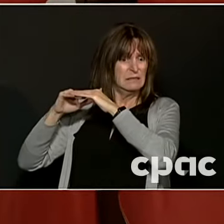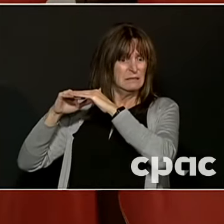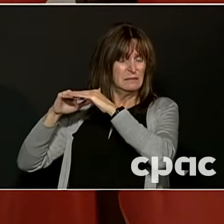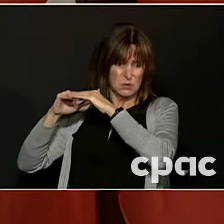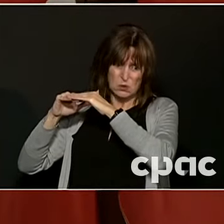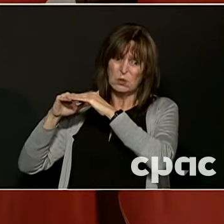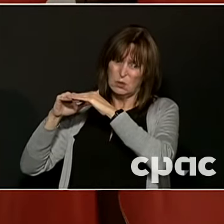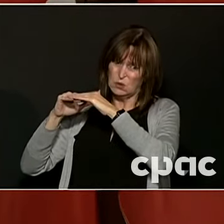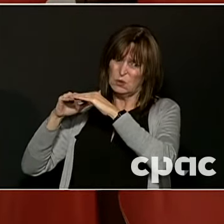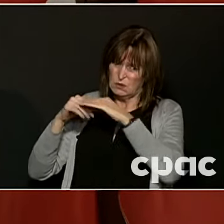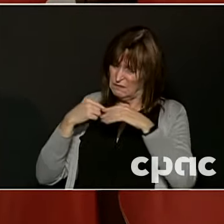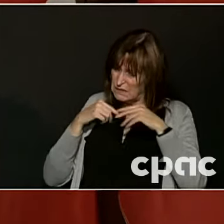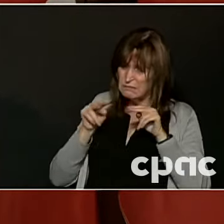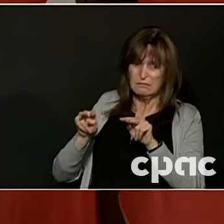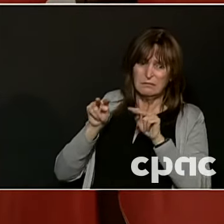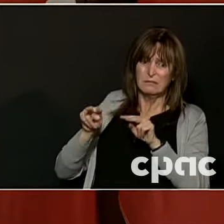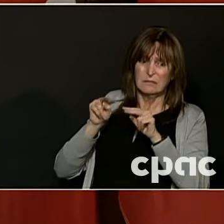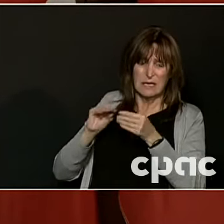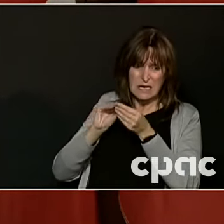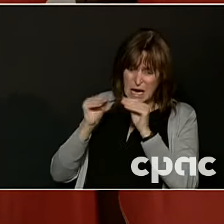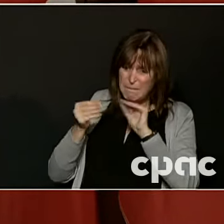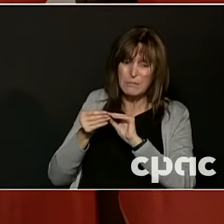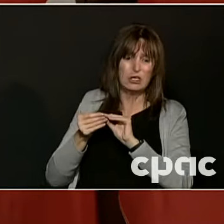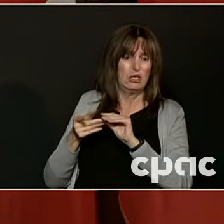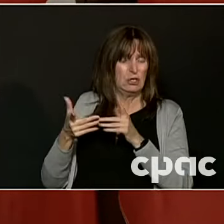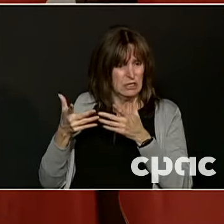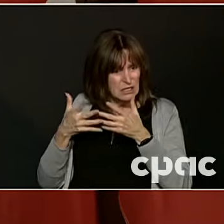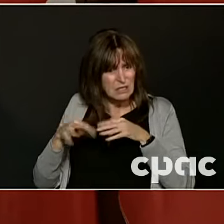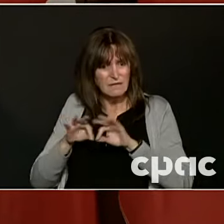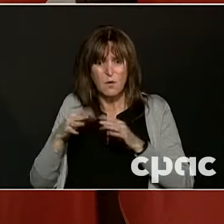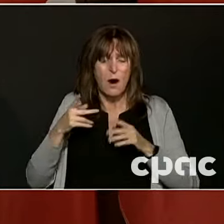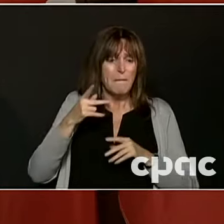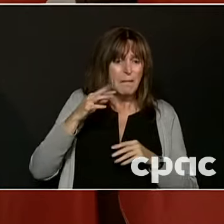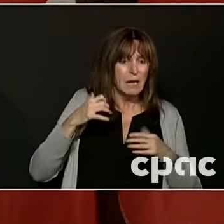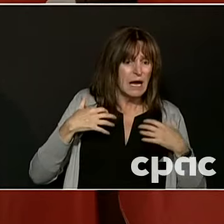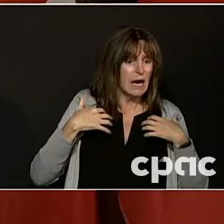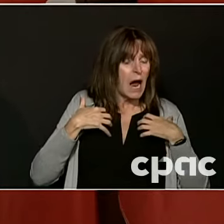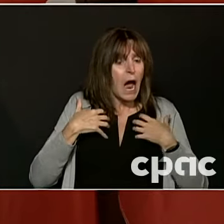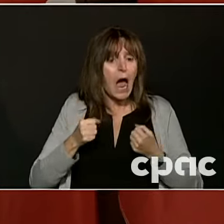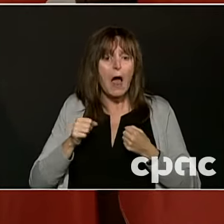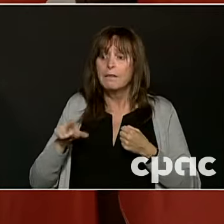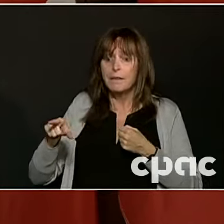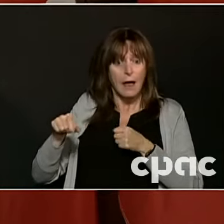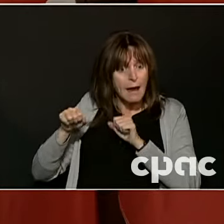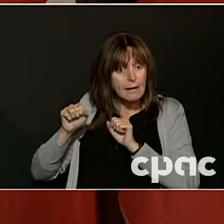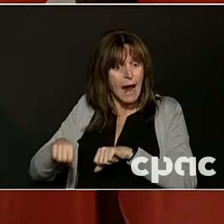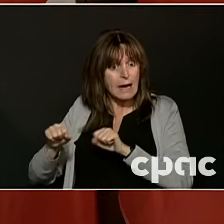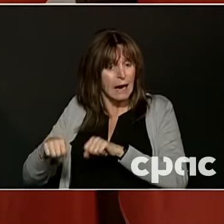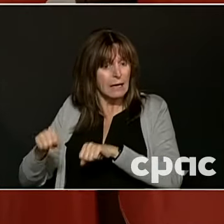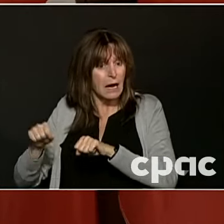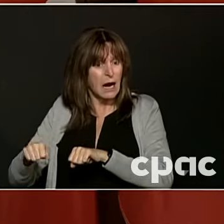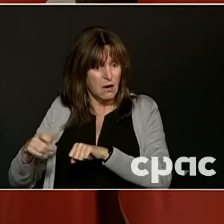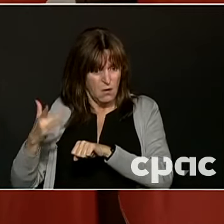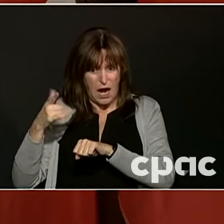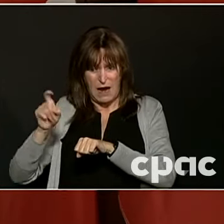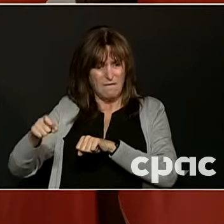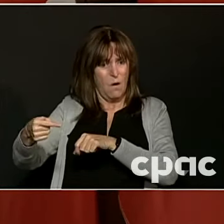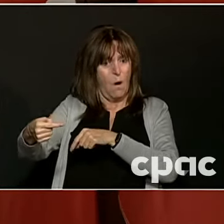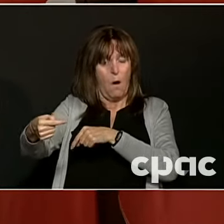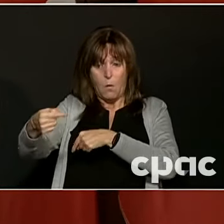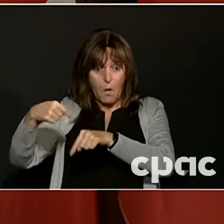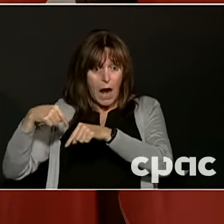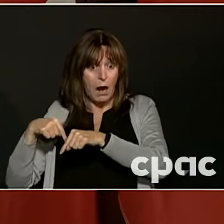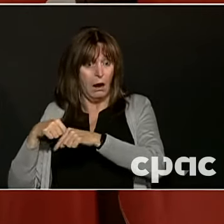the importance of the public health unit capacity as well. And finally, what we've recognized through a number of the